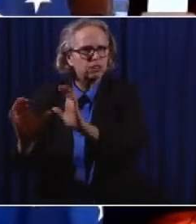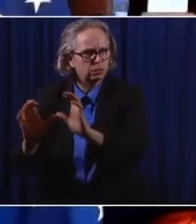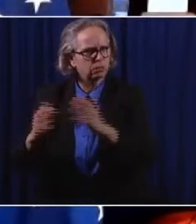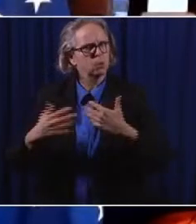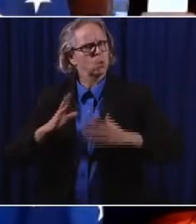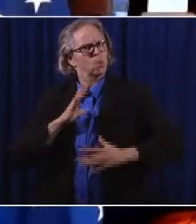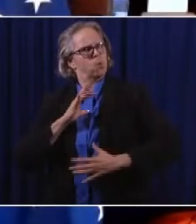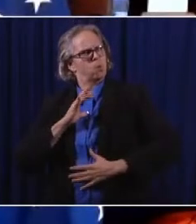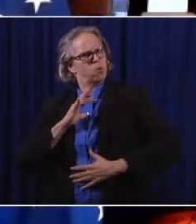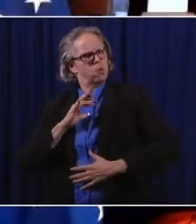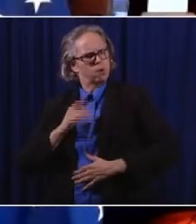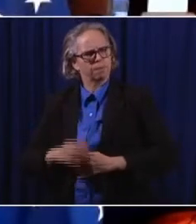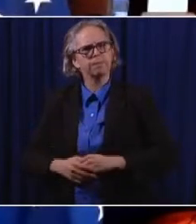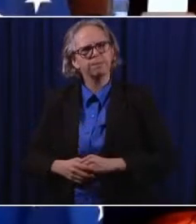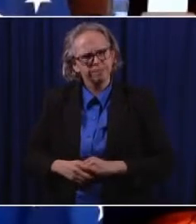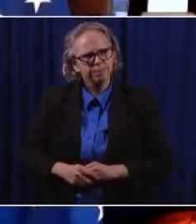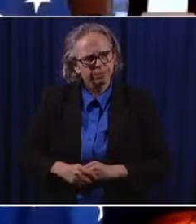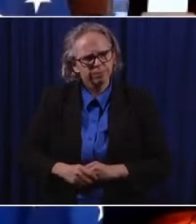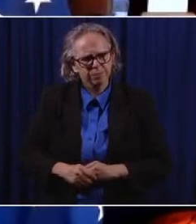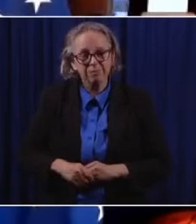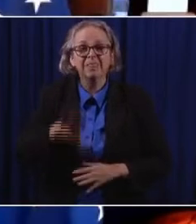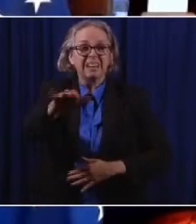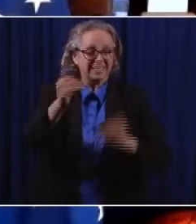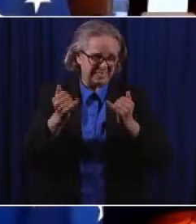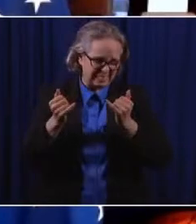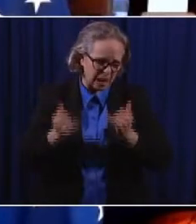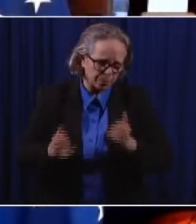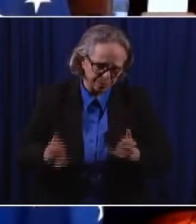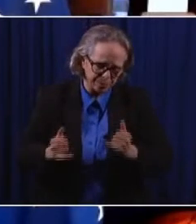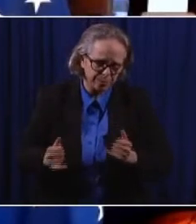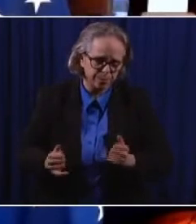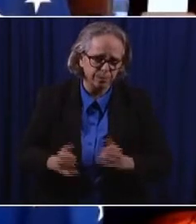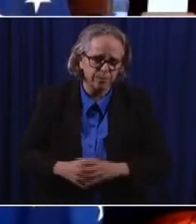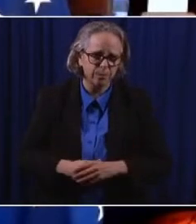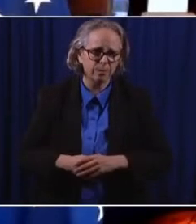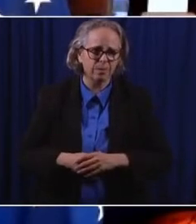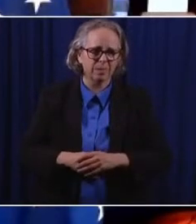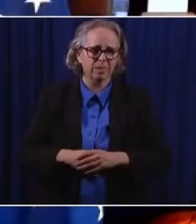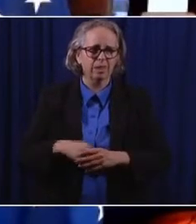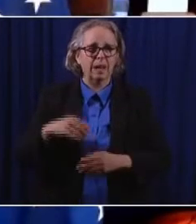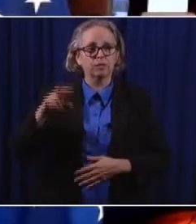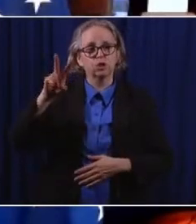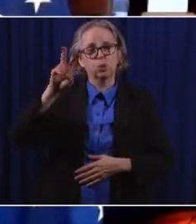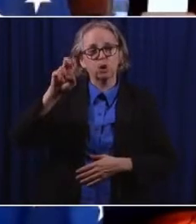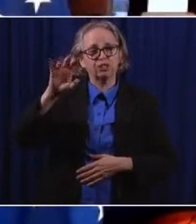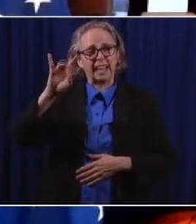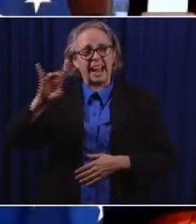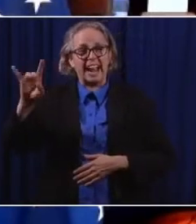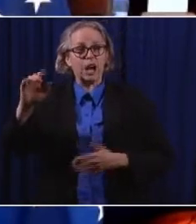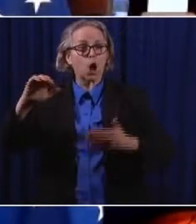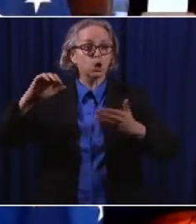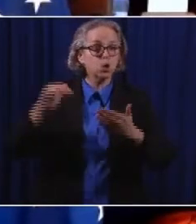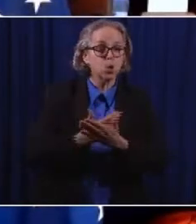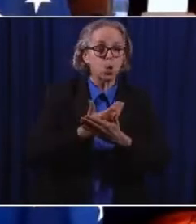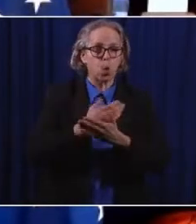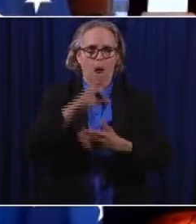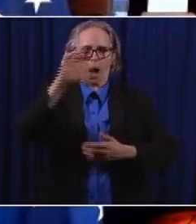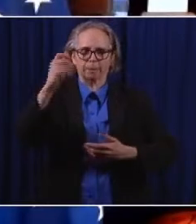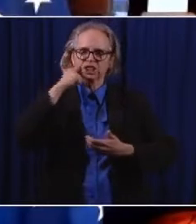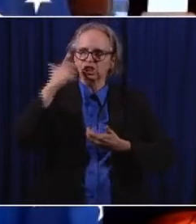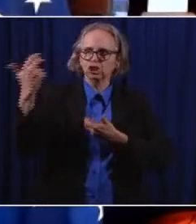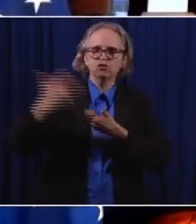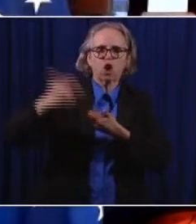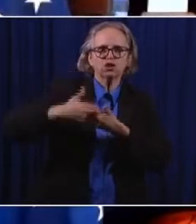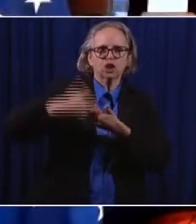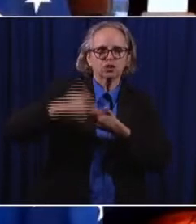4,468 credentials awarded in August. Today, we are announcing that 288 Ohio companies have been approved for more than